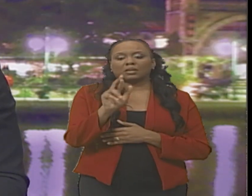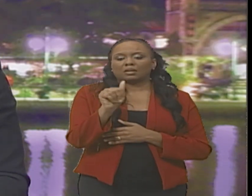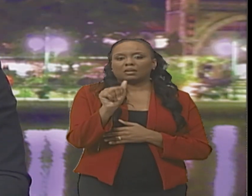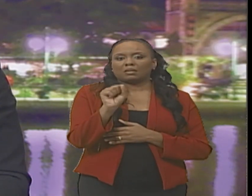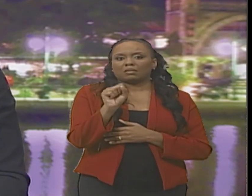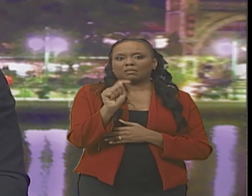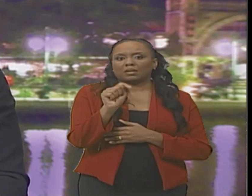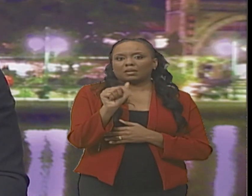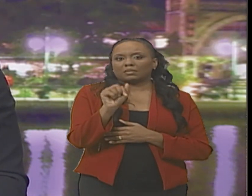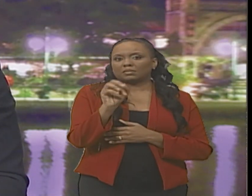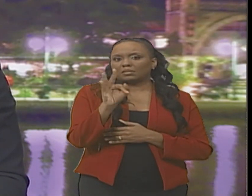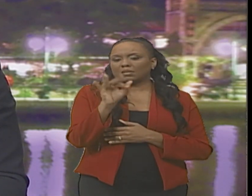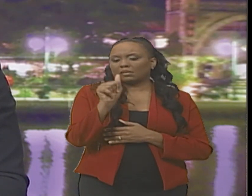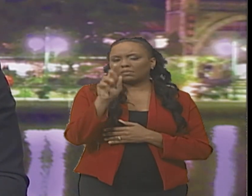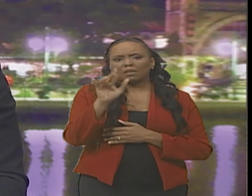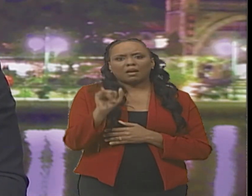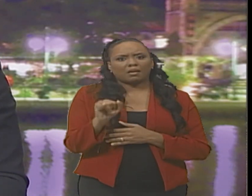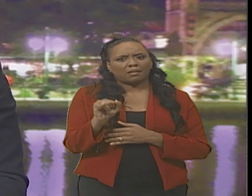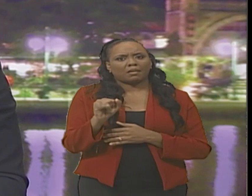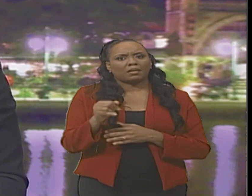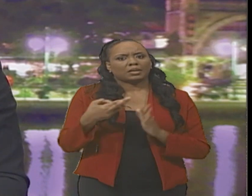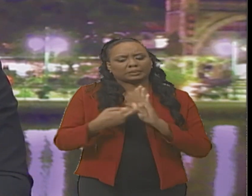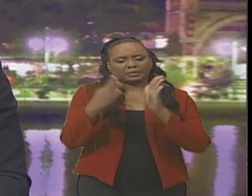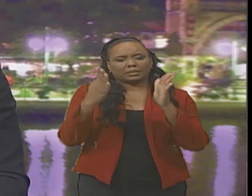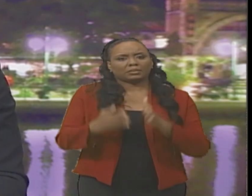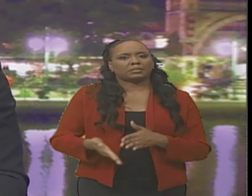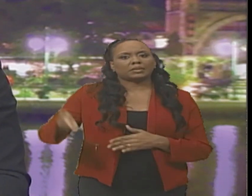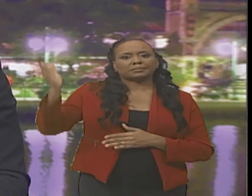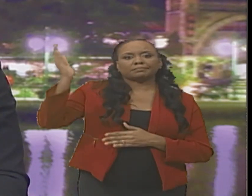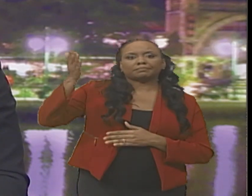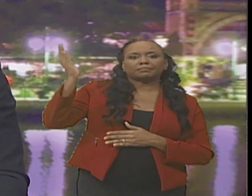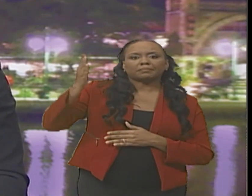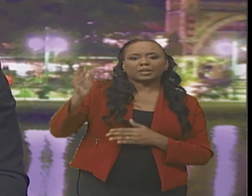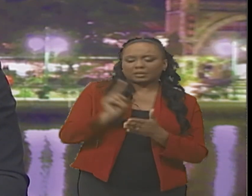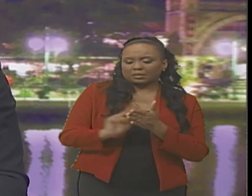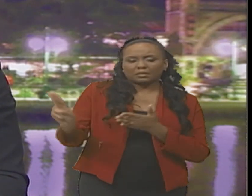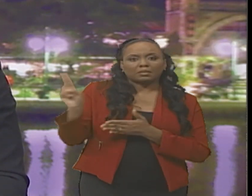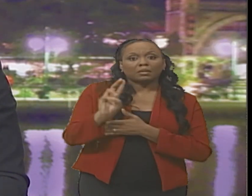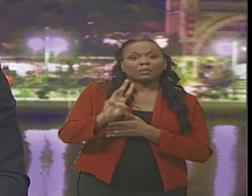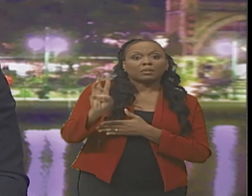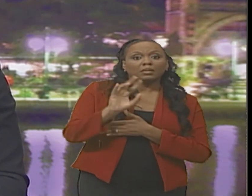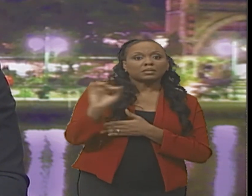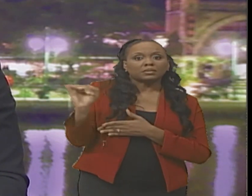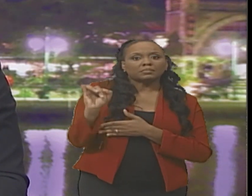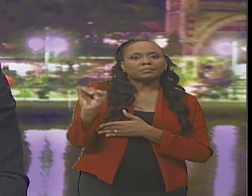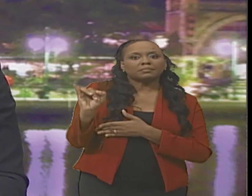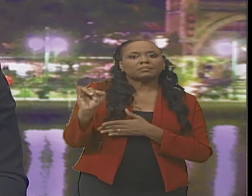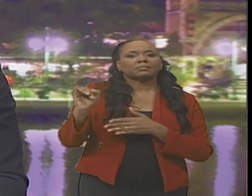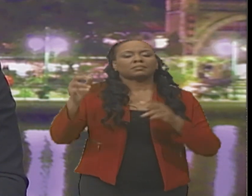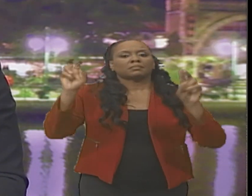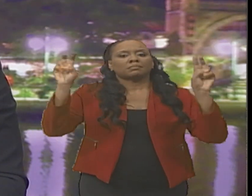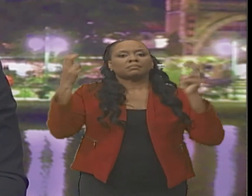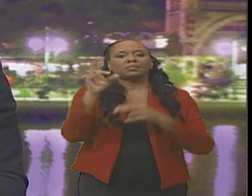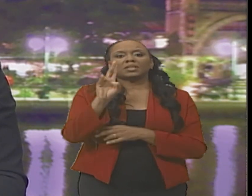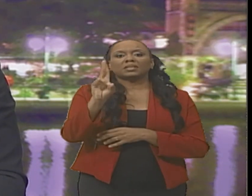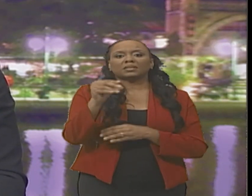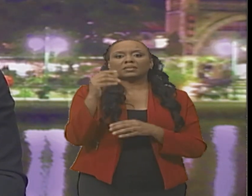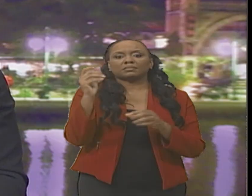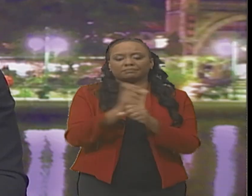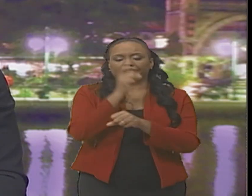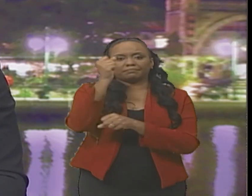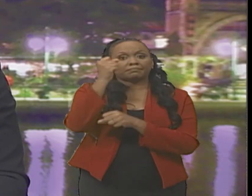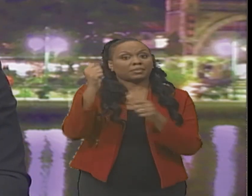Aline. He was speaking at a discussion on cannabis hosted by the University of the West Indies as part of its 70th